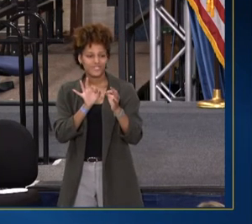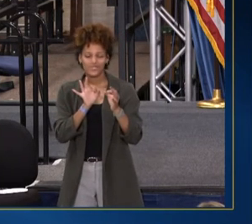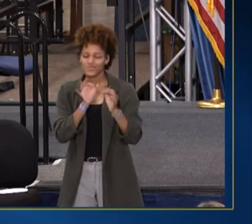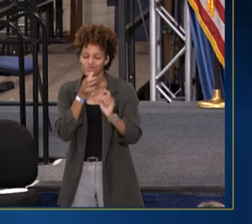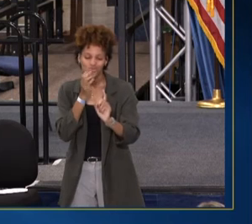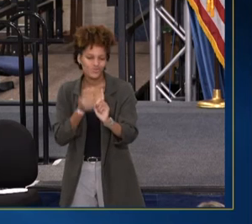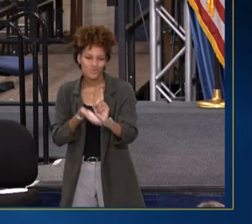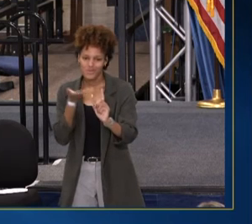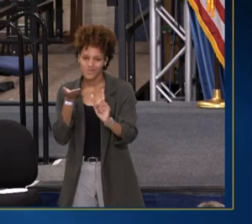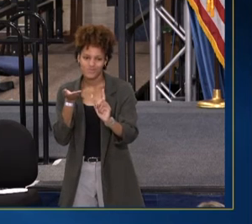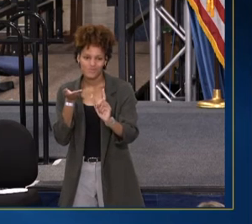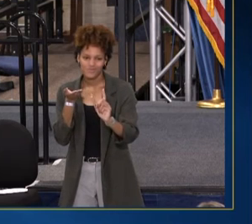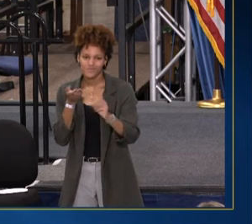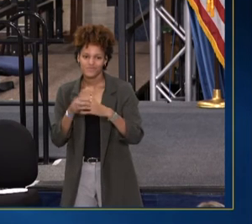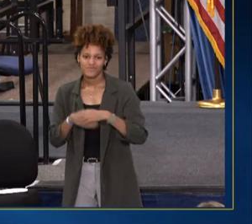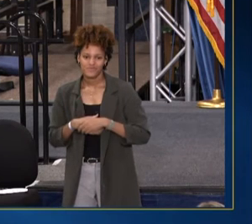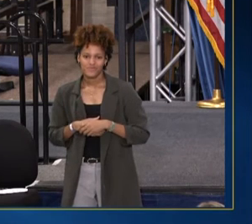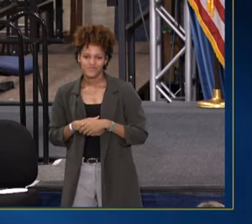you are.